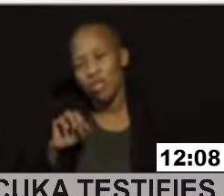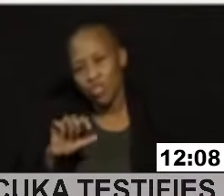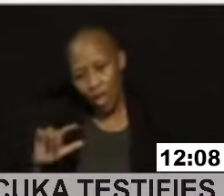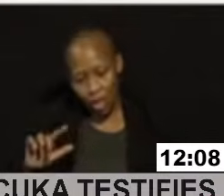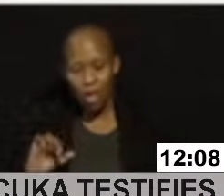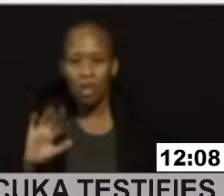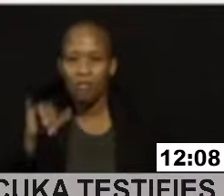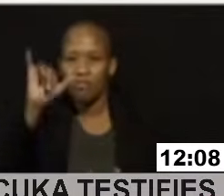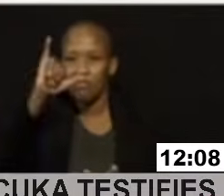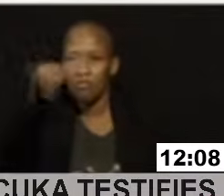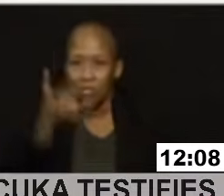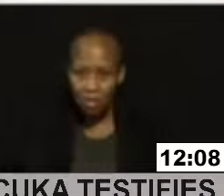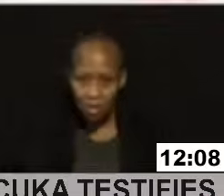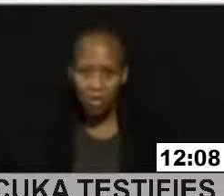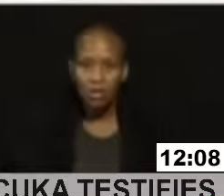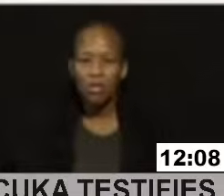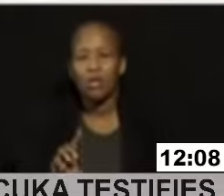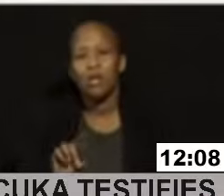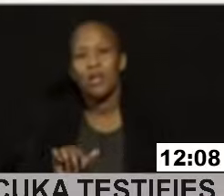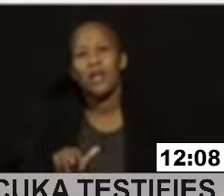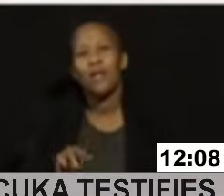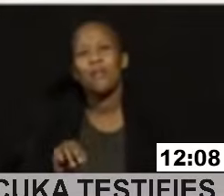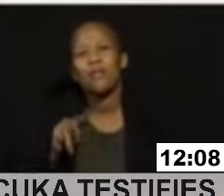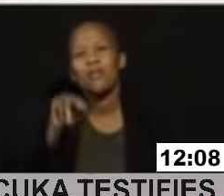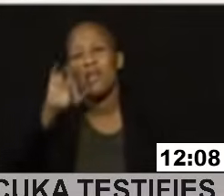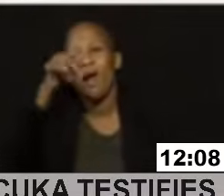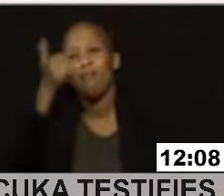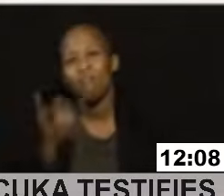Dlamini. They were handling all those sorts of cases.